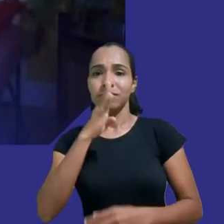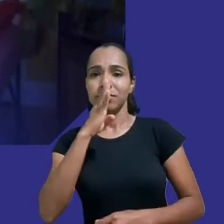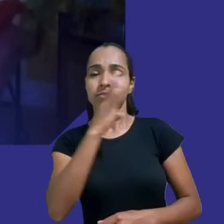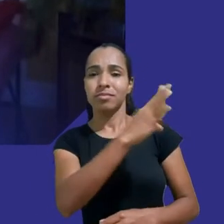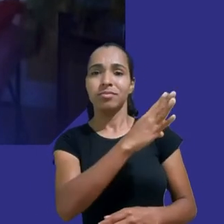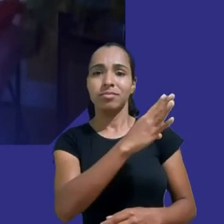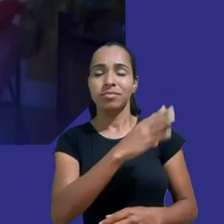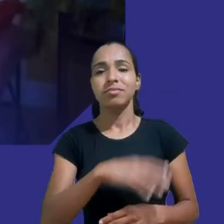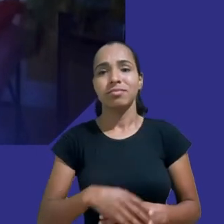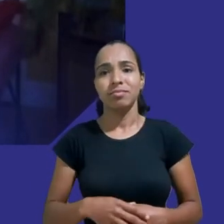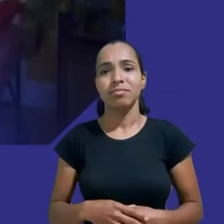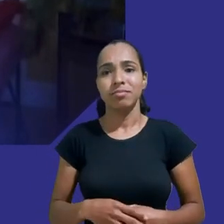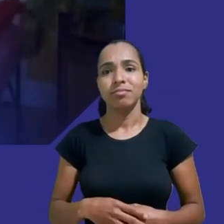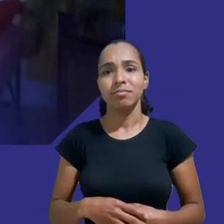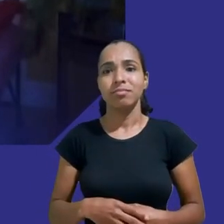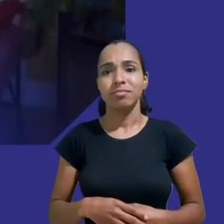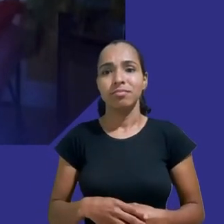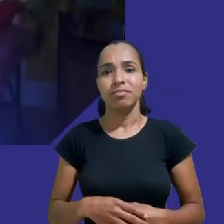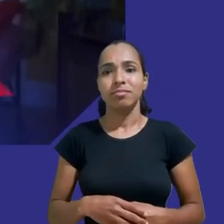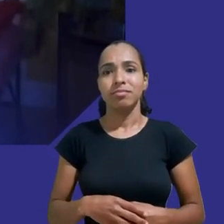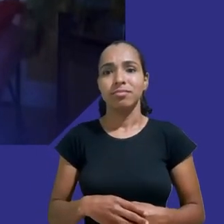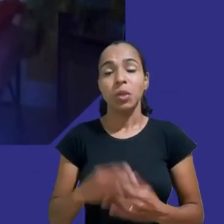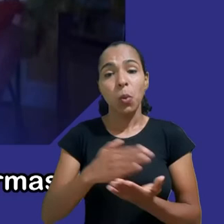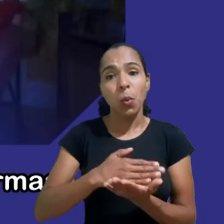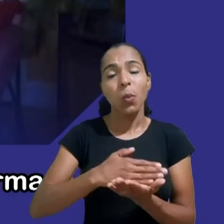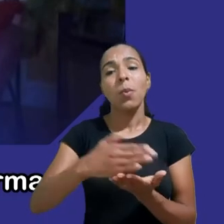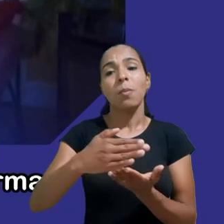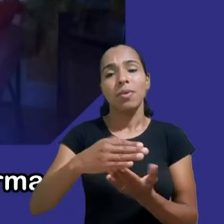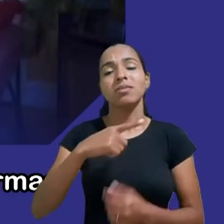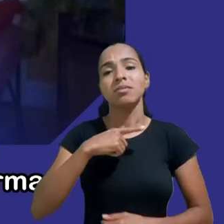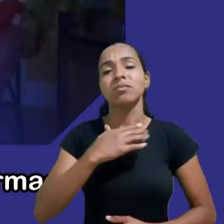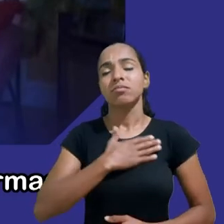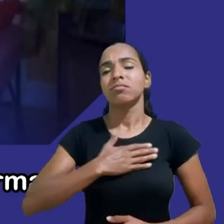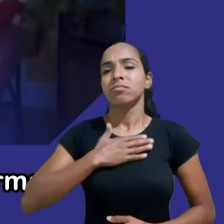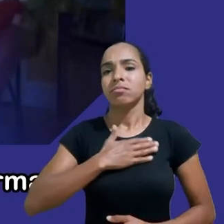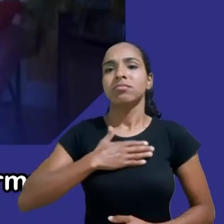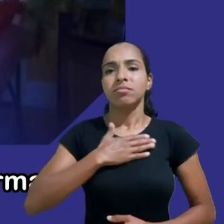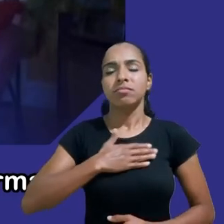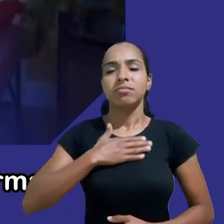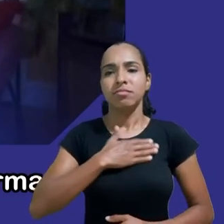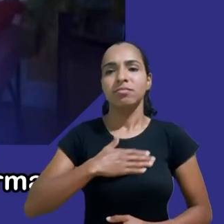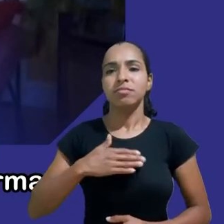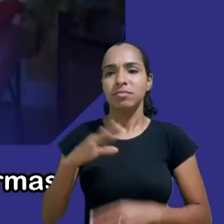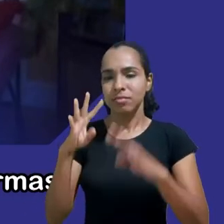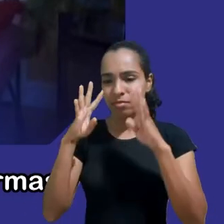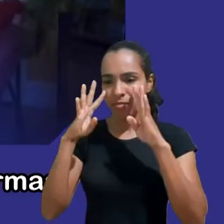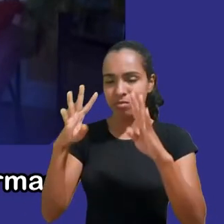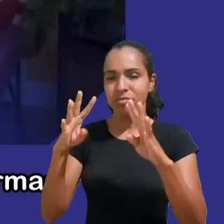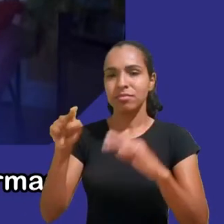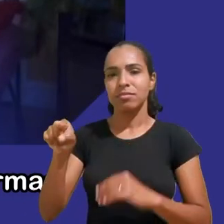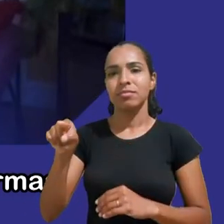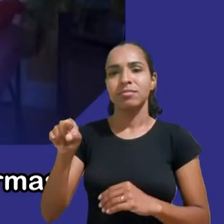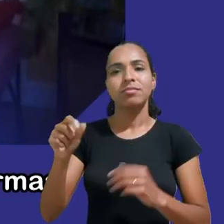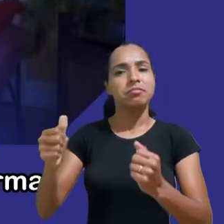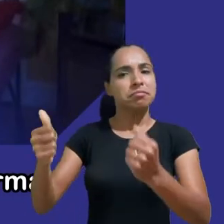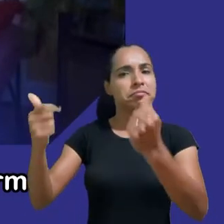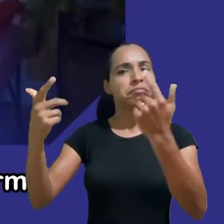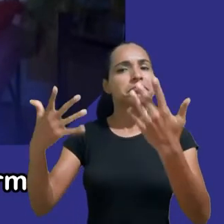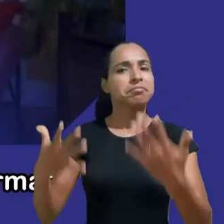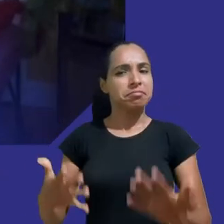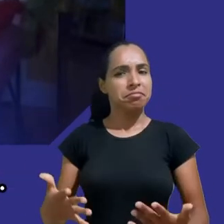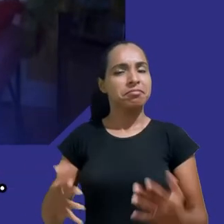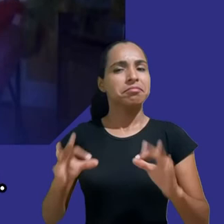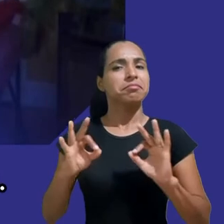and I you know I'm struck by your saying the kind of boldness and openness with the platforms major